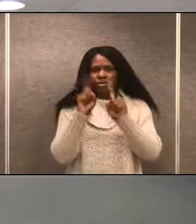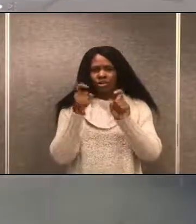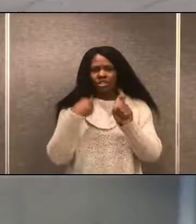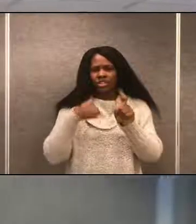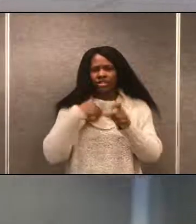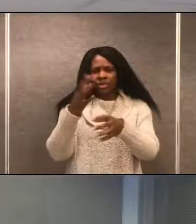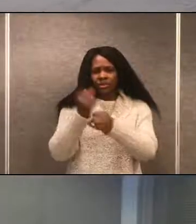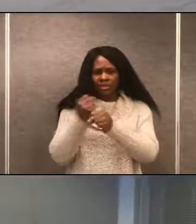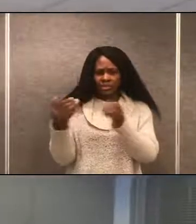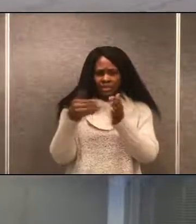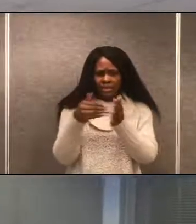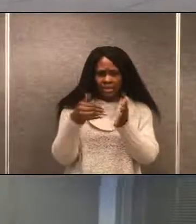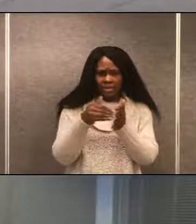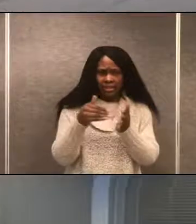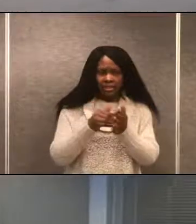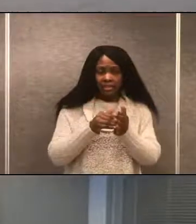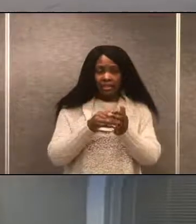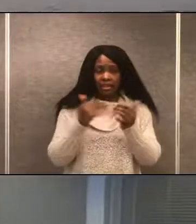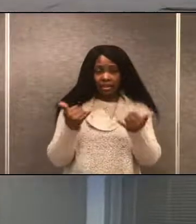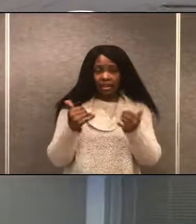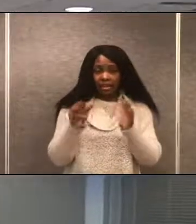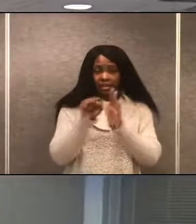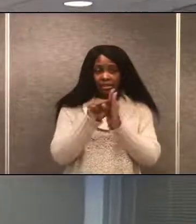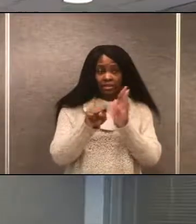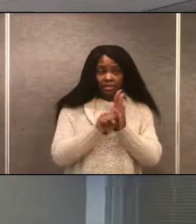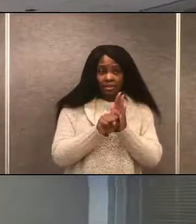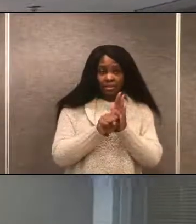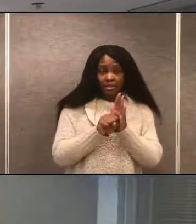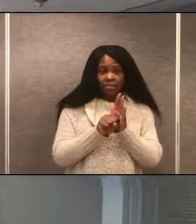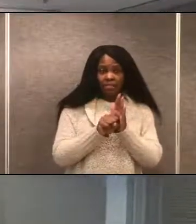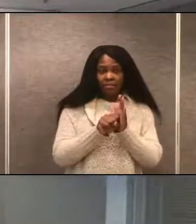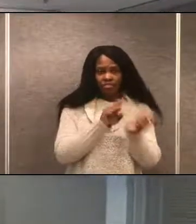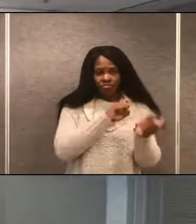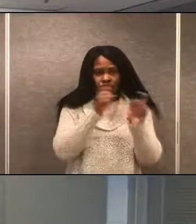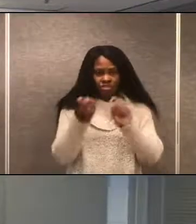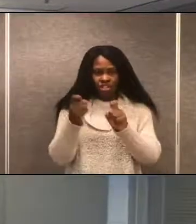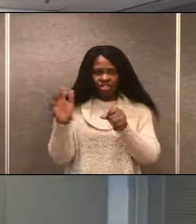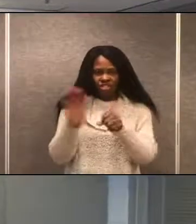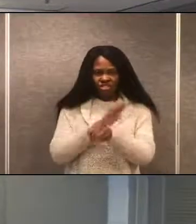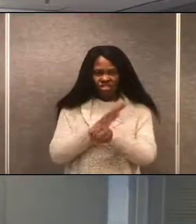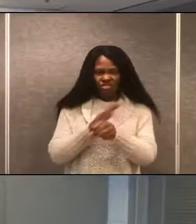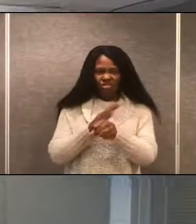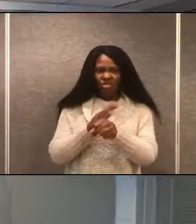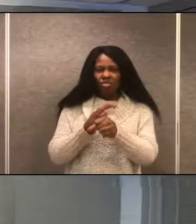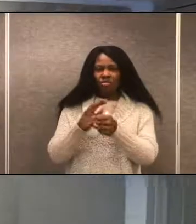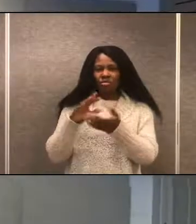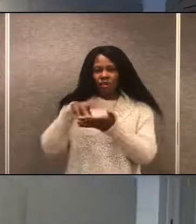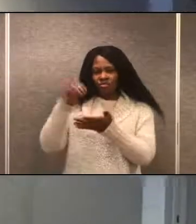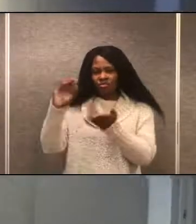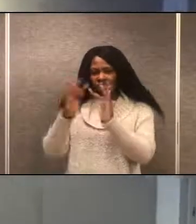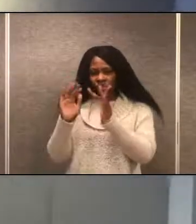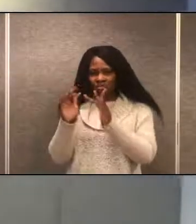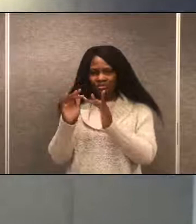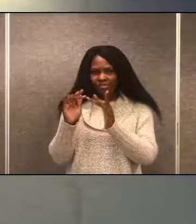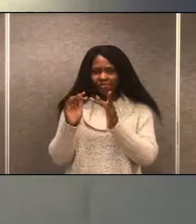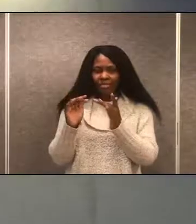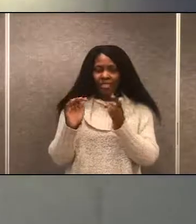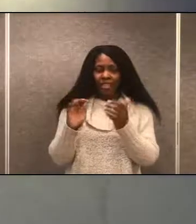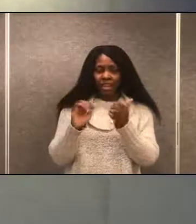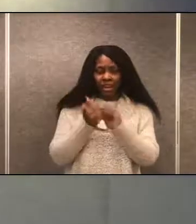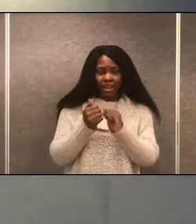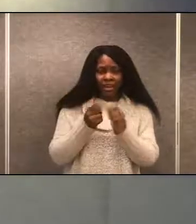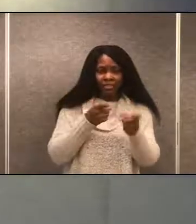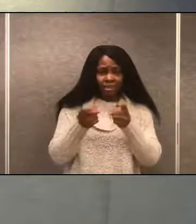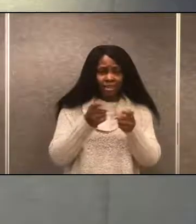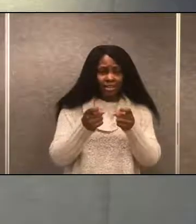that now that the state is moving away to go full remote, what are we doing with sports? Right, Which right, is a right. huge question. And a lot of times they say, well, how can you do